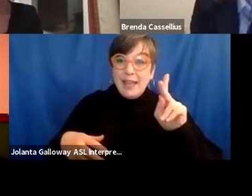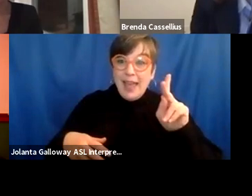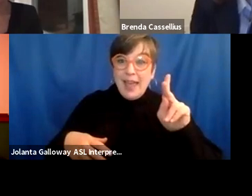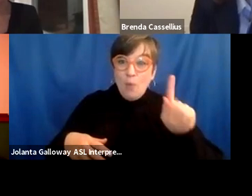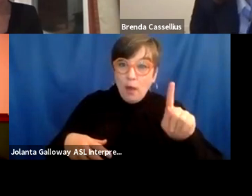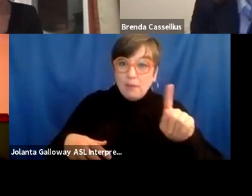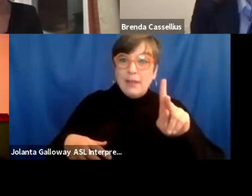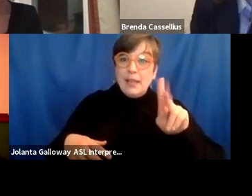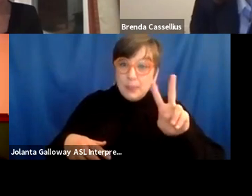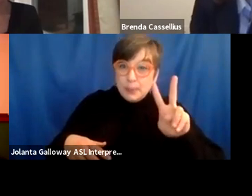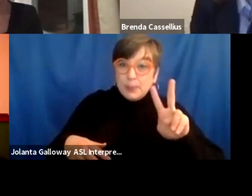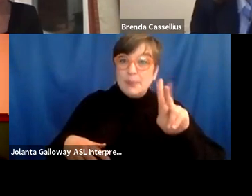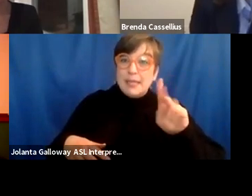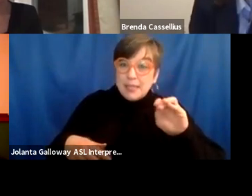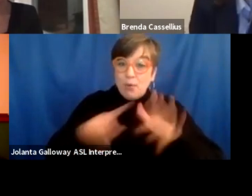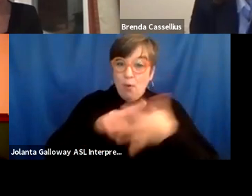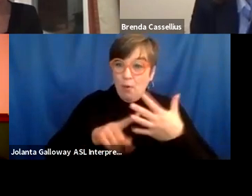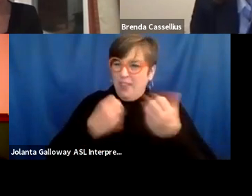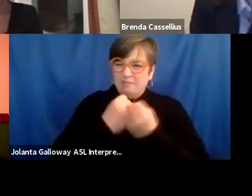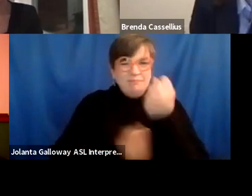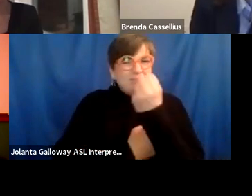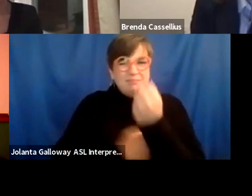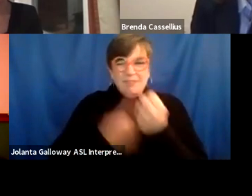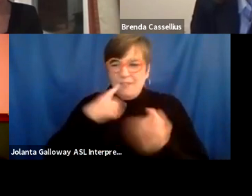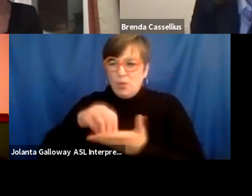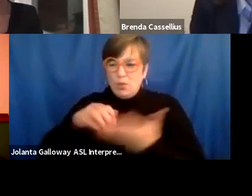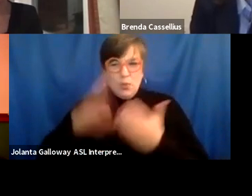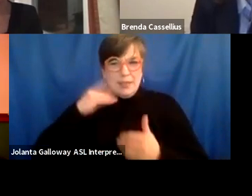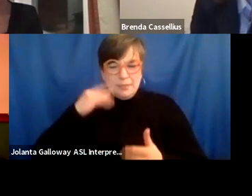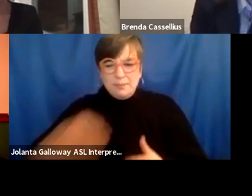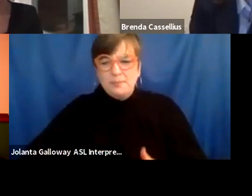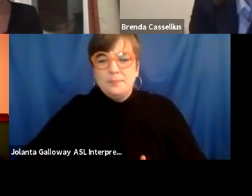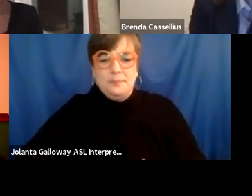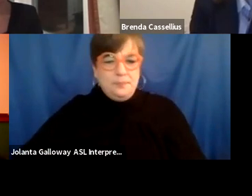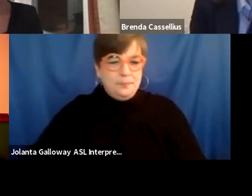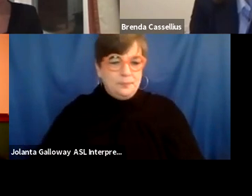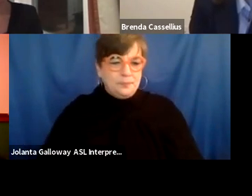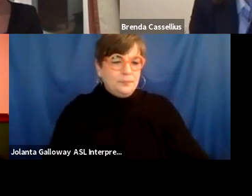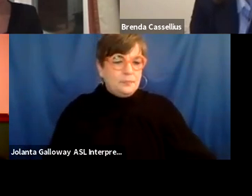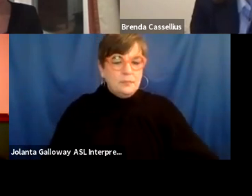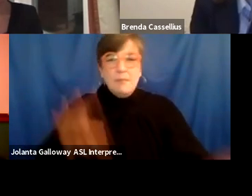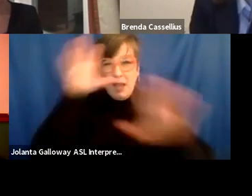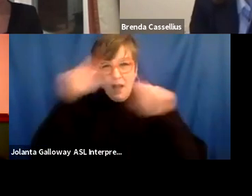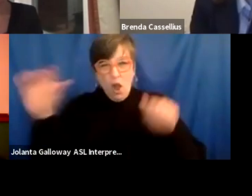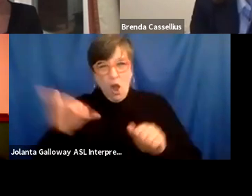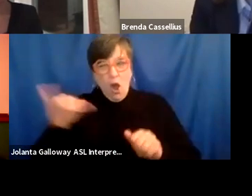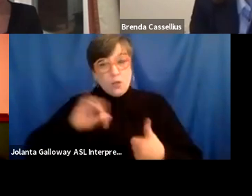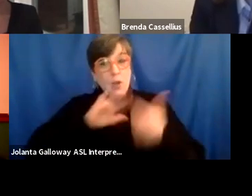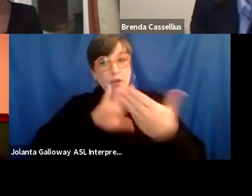things that we know are foundational to a student's experience. Mm-hmm. She's also addressing the structural